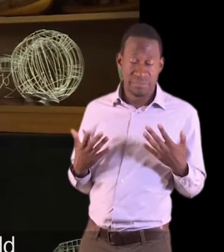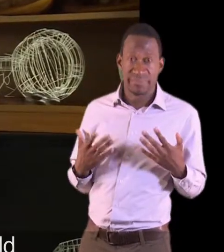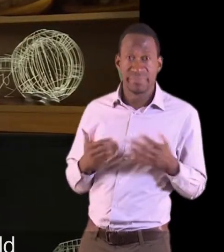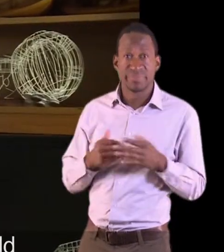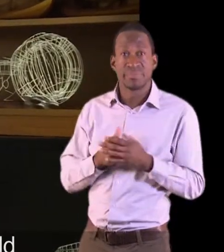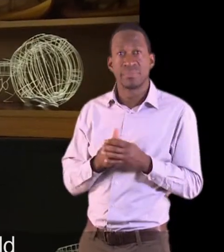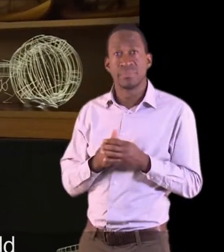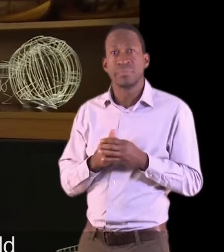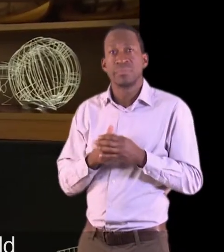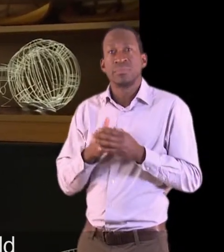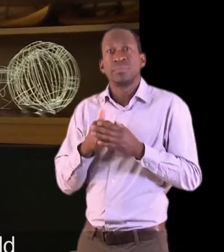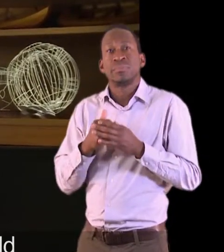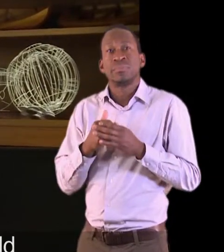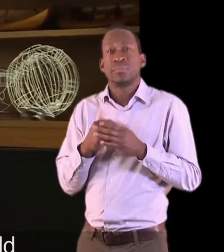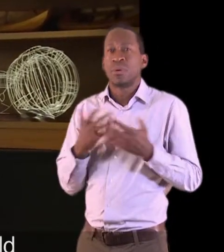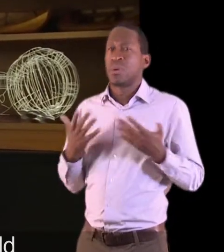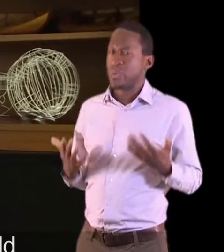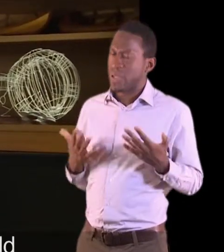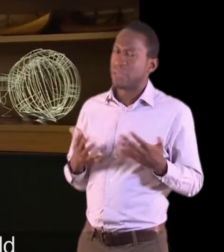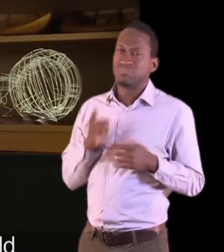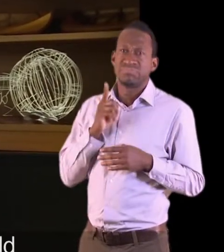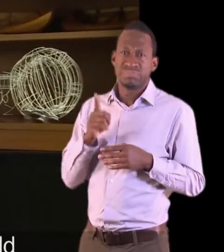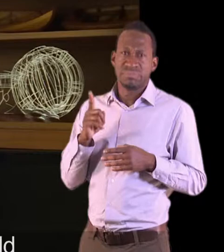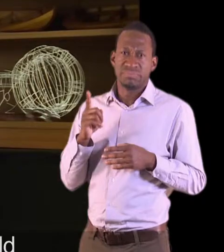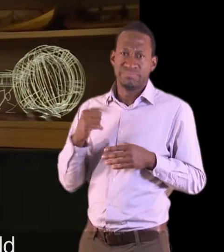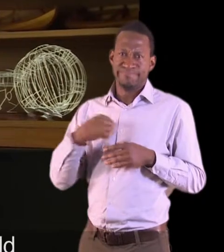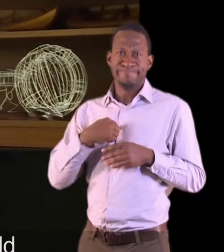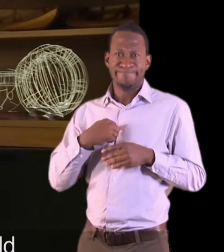could leave the school. Yeah.